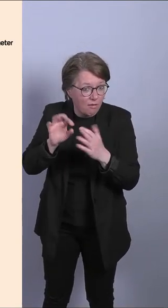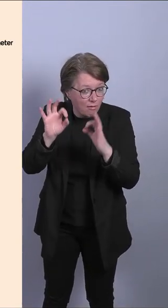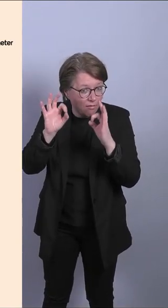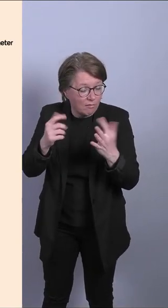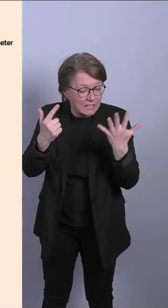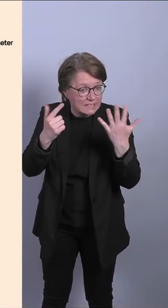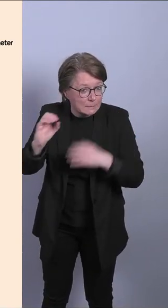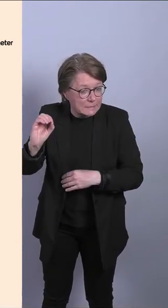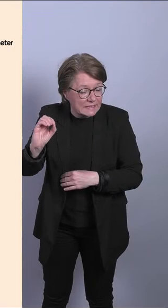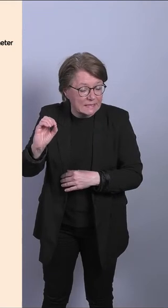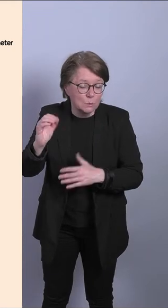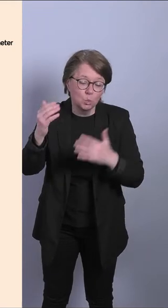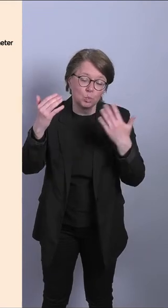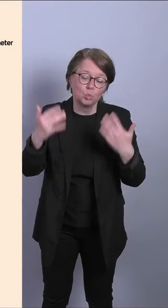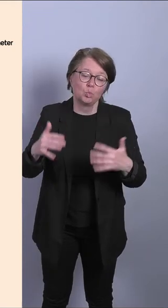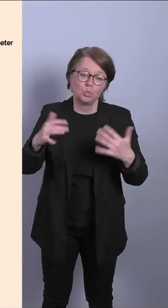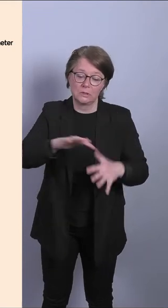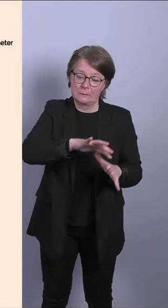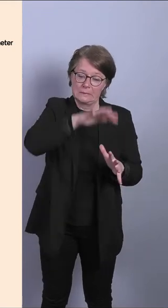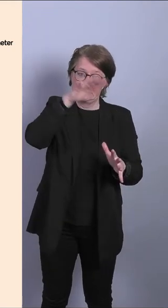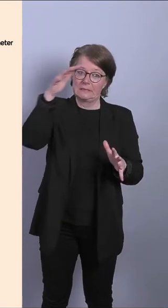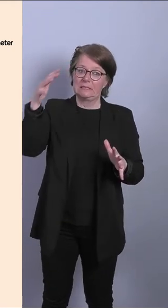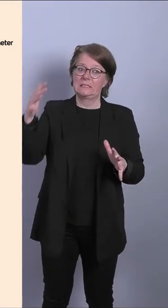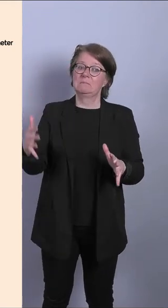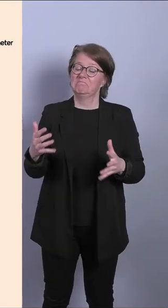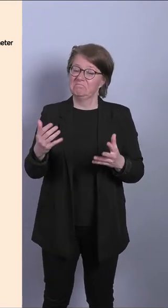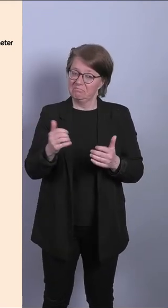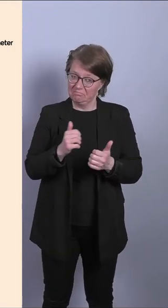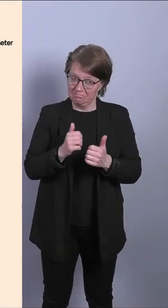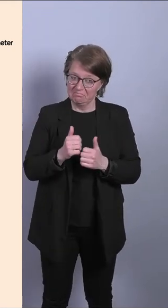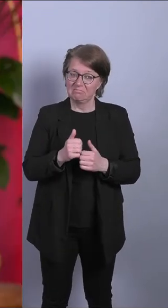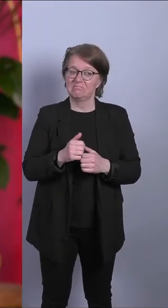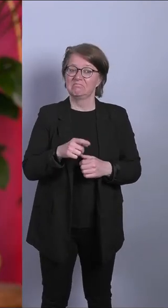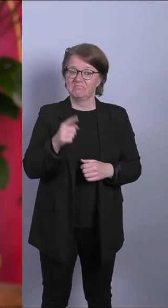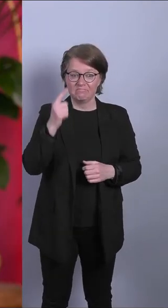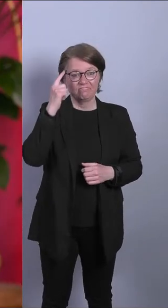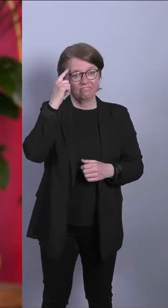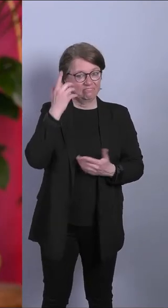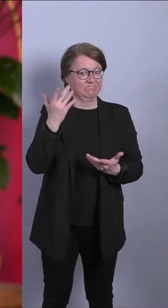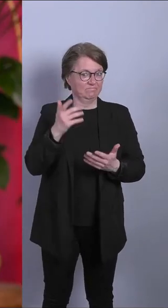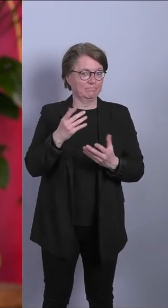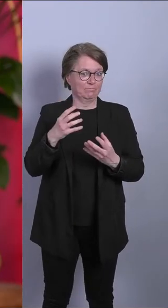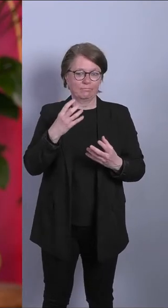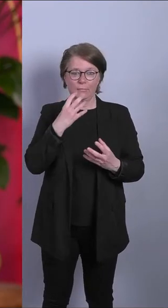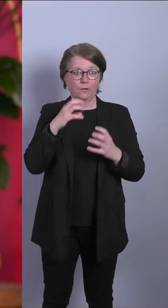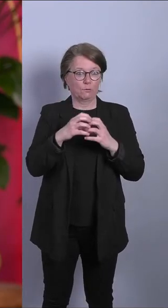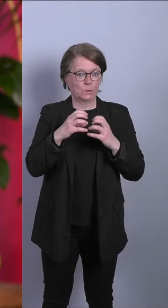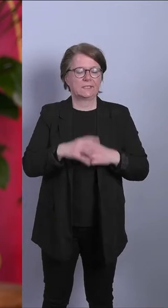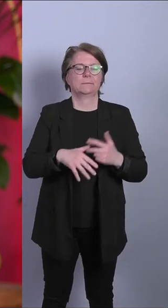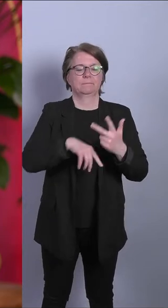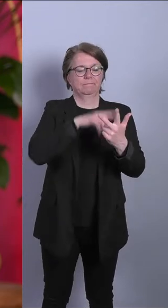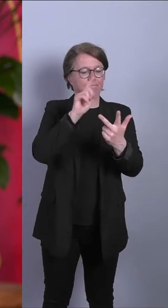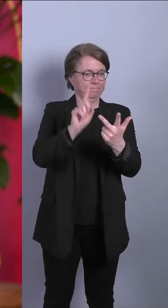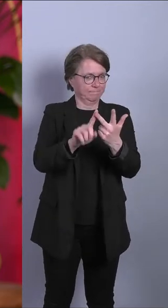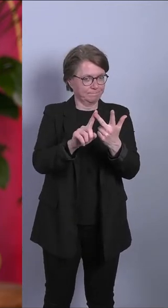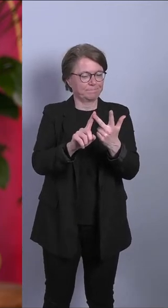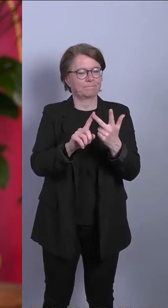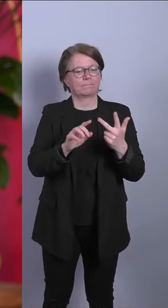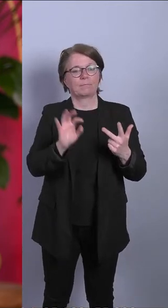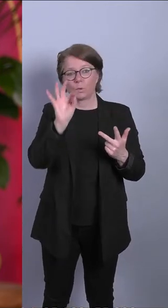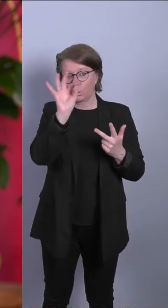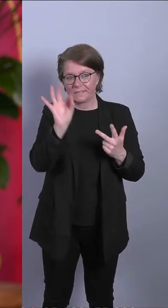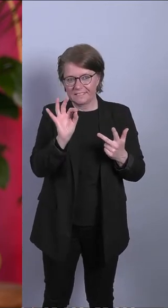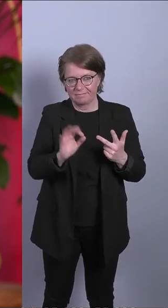an incredible 70,000 kilograms of fruit. And many of you got that right. So let's continue with number